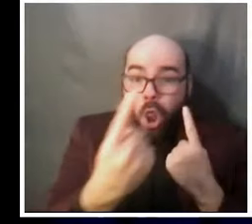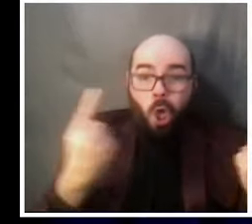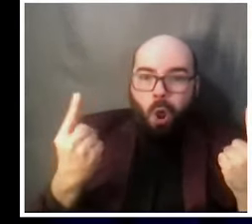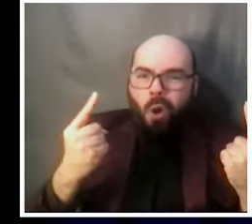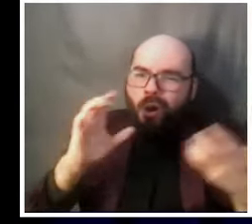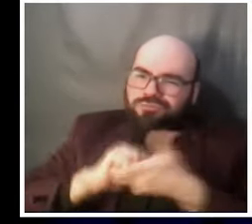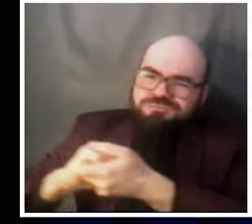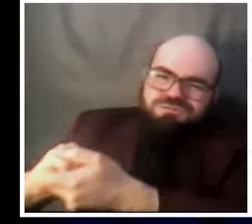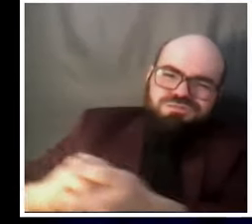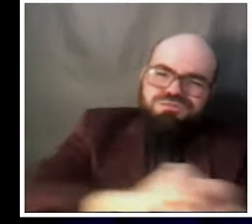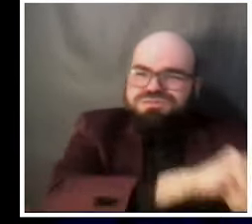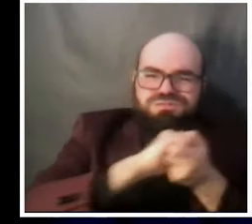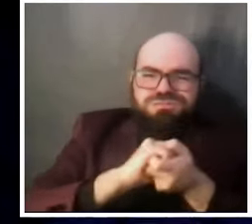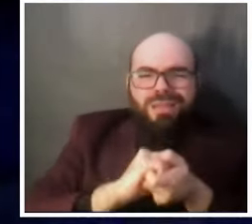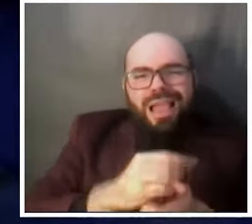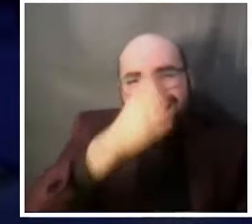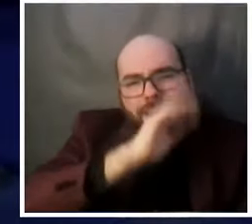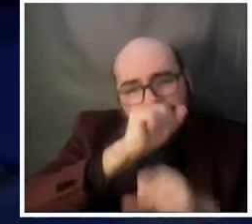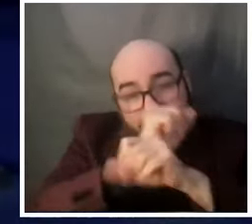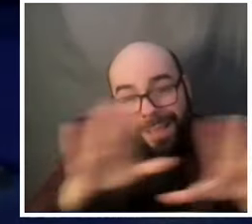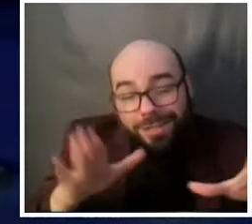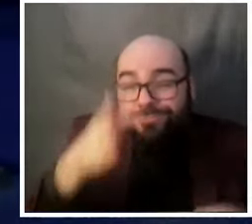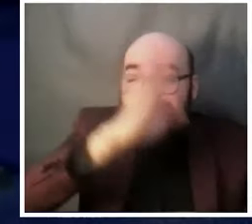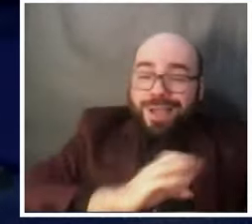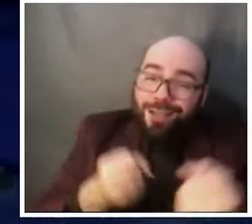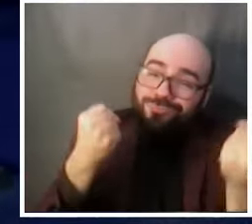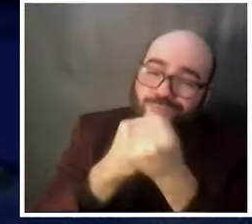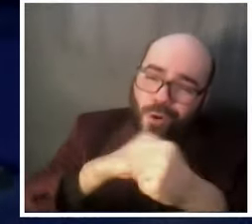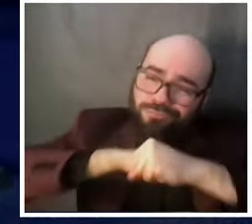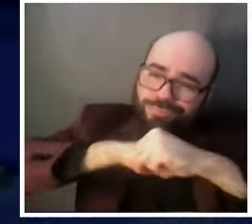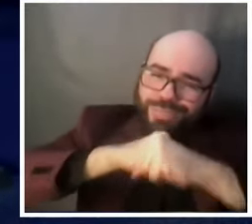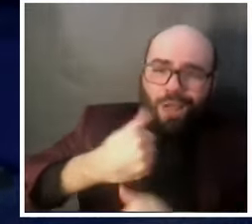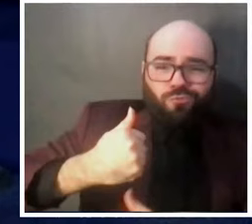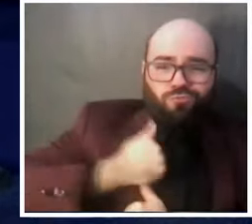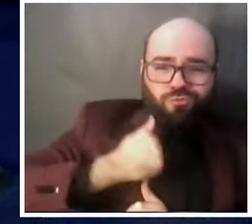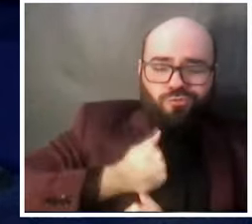God protect our troops. Thank you, thank you, thank you.